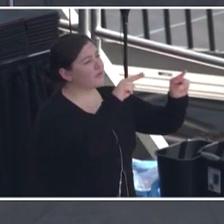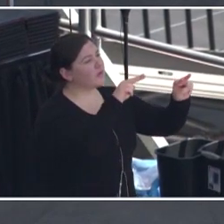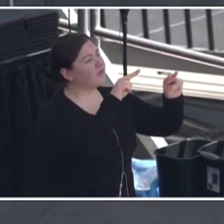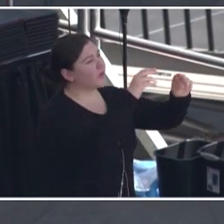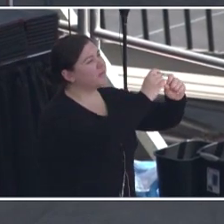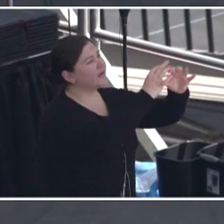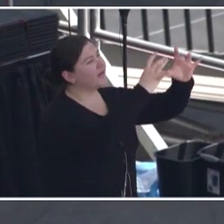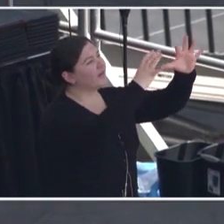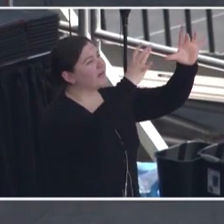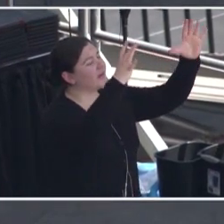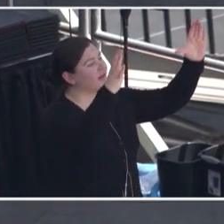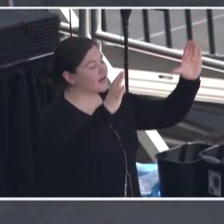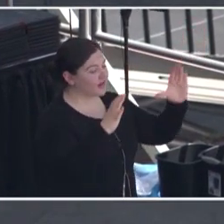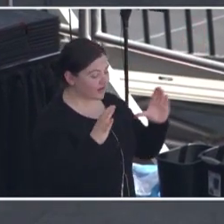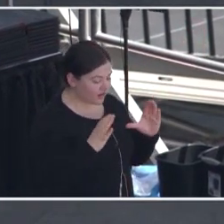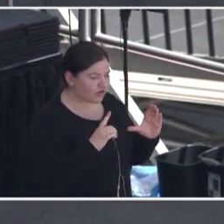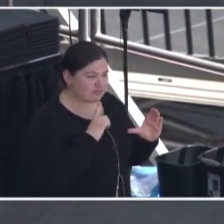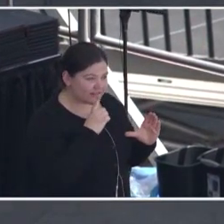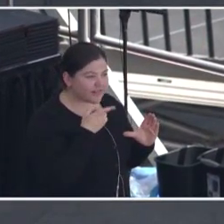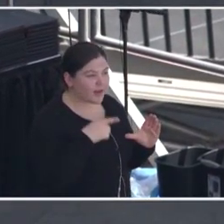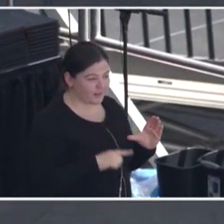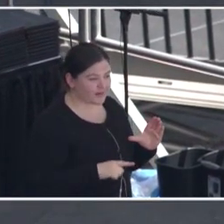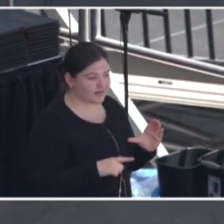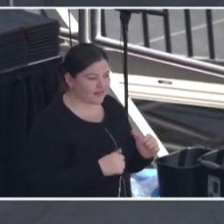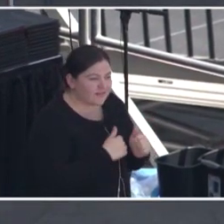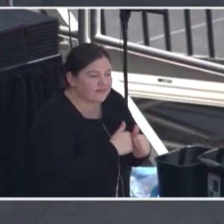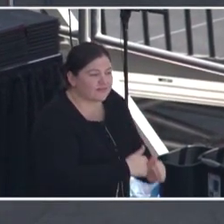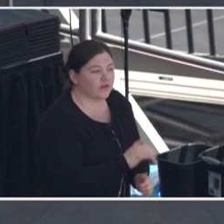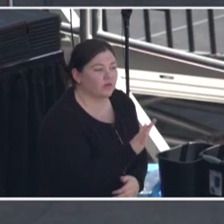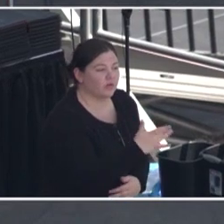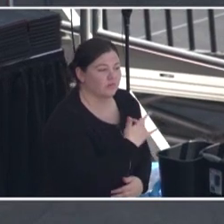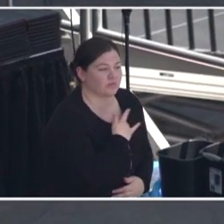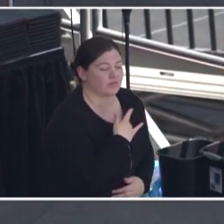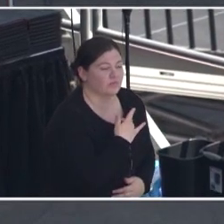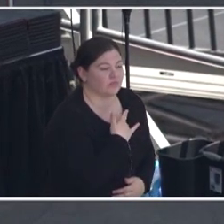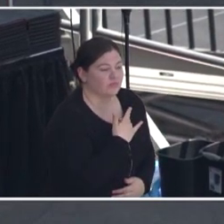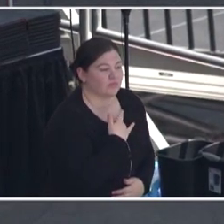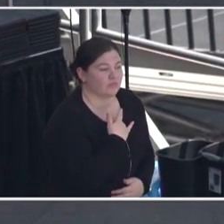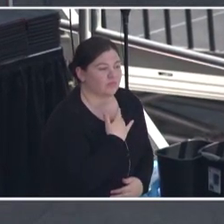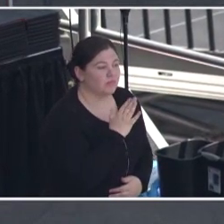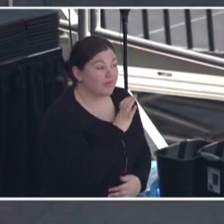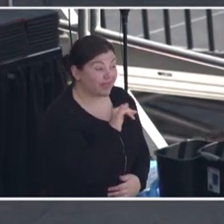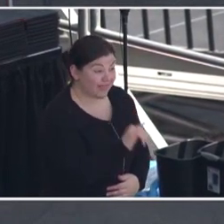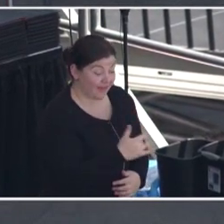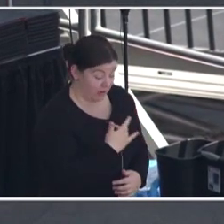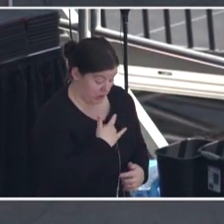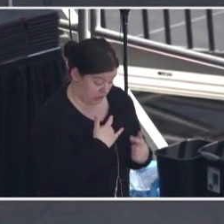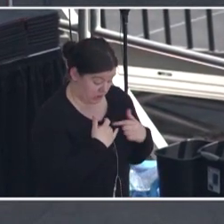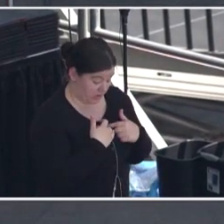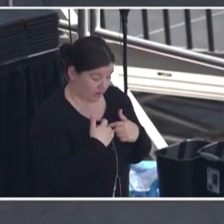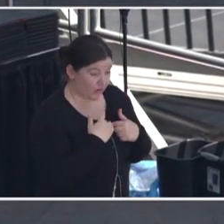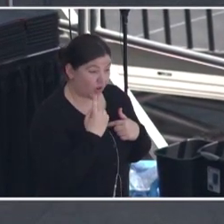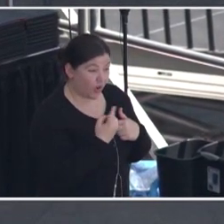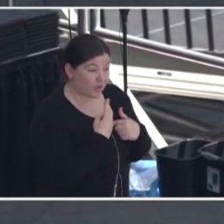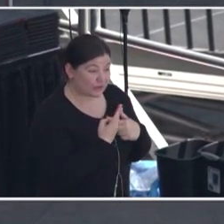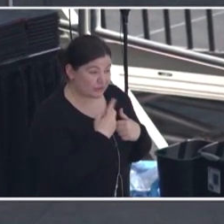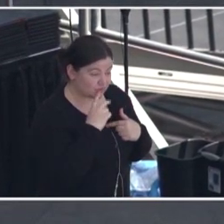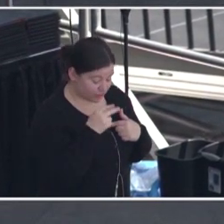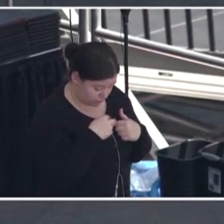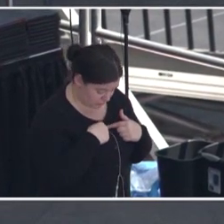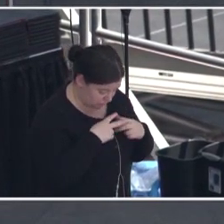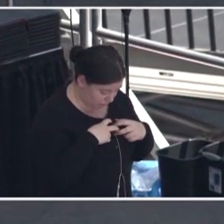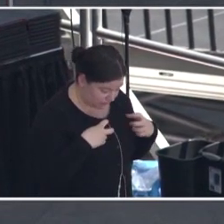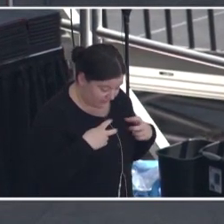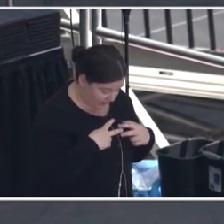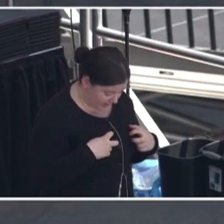reality. Follow your heart. But always use that same heart to look back and improve